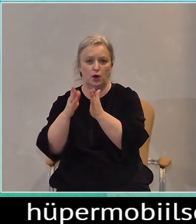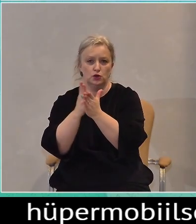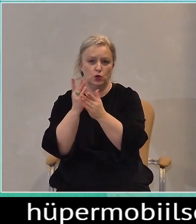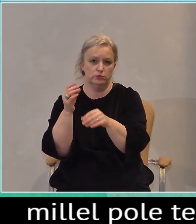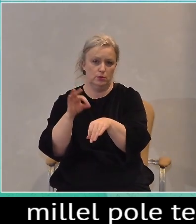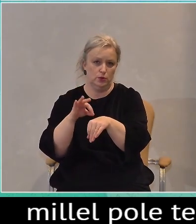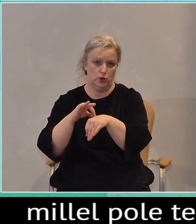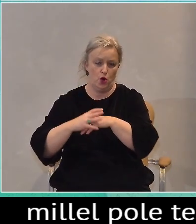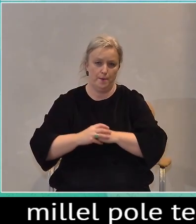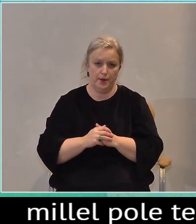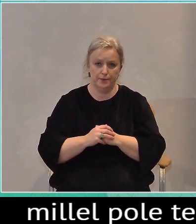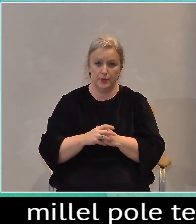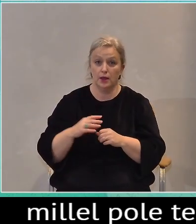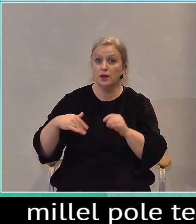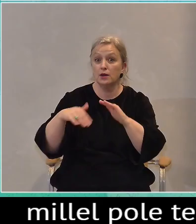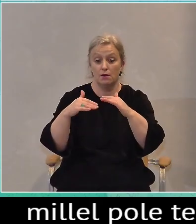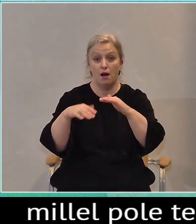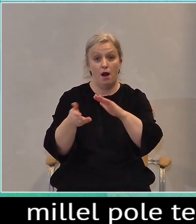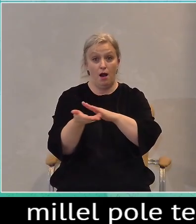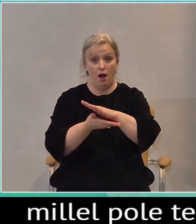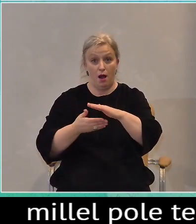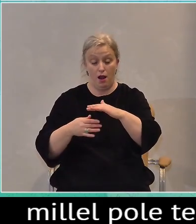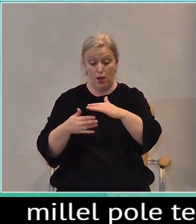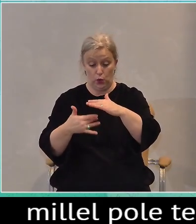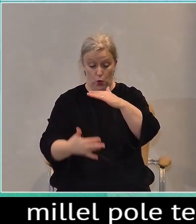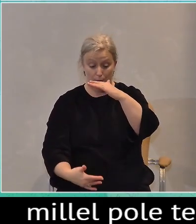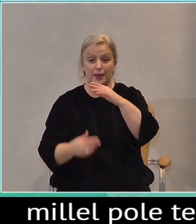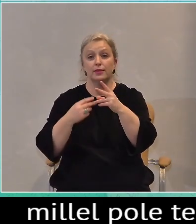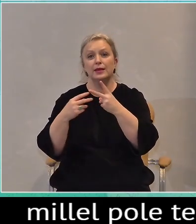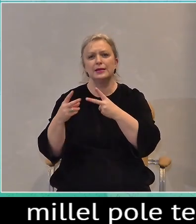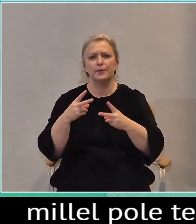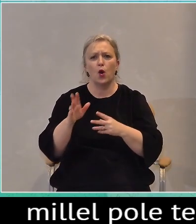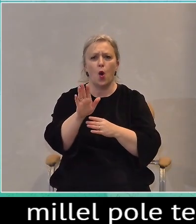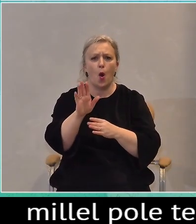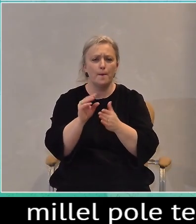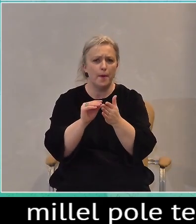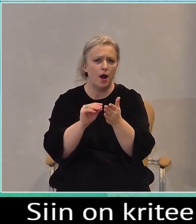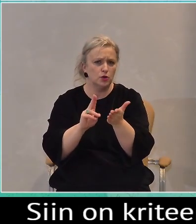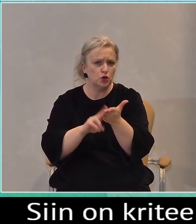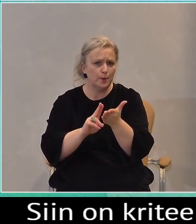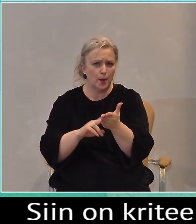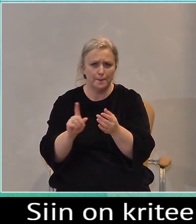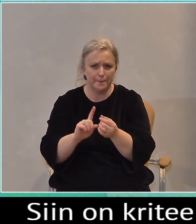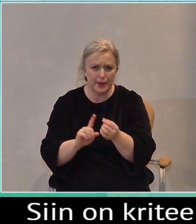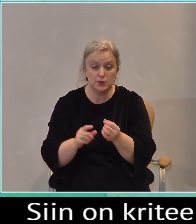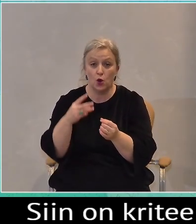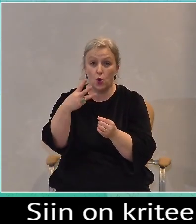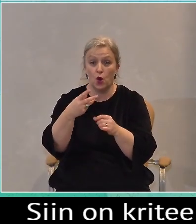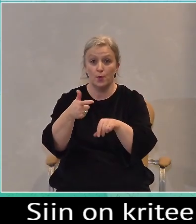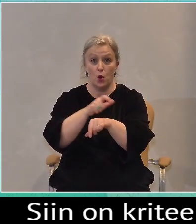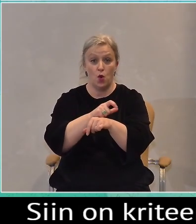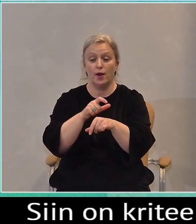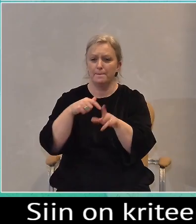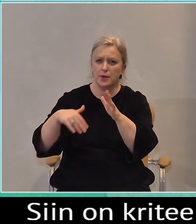Hypermobility syndrome accounts for 80 to 90% of all EDS cases. Every subtype have